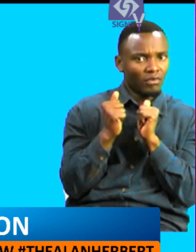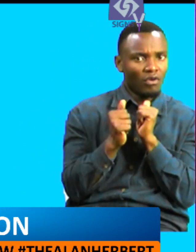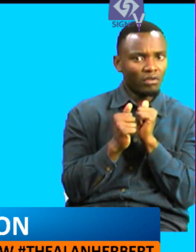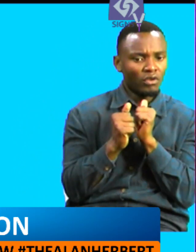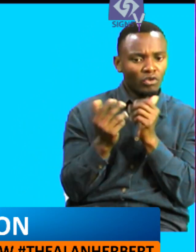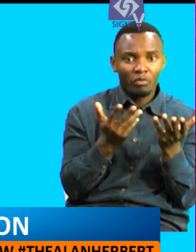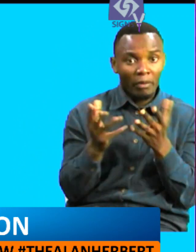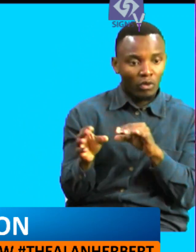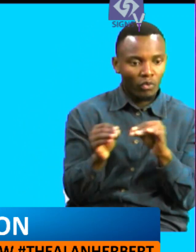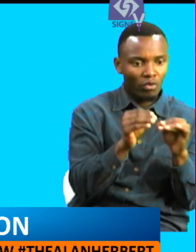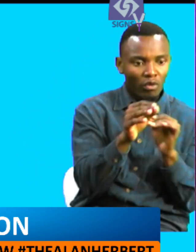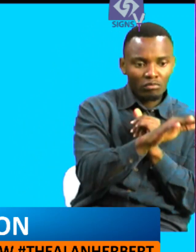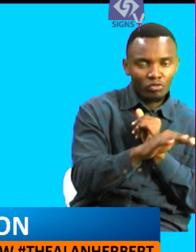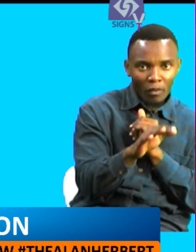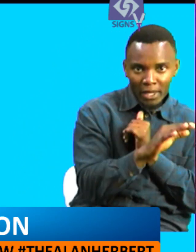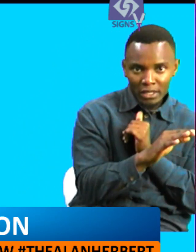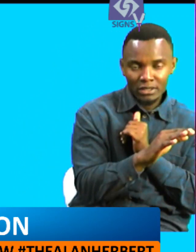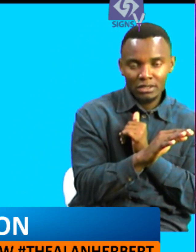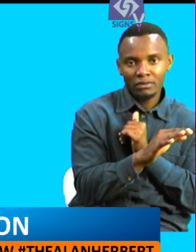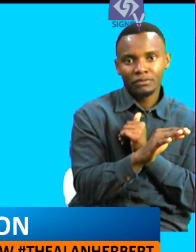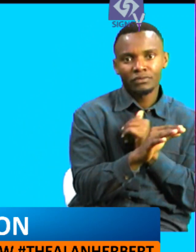maybe go somewhere and